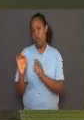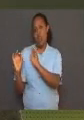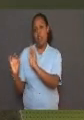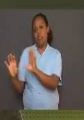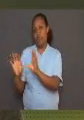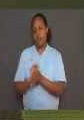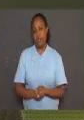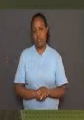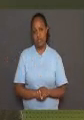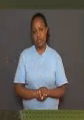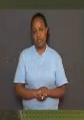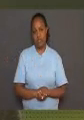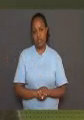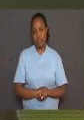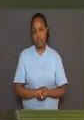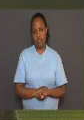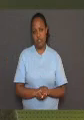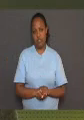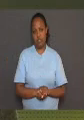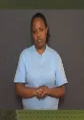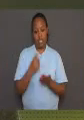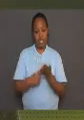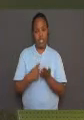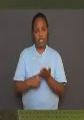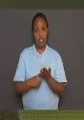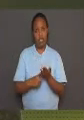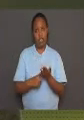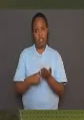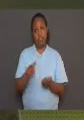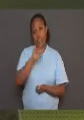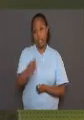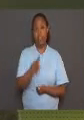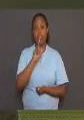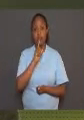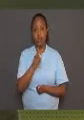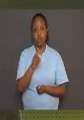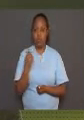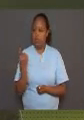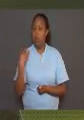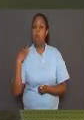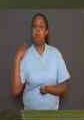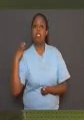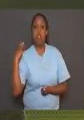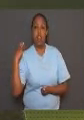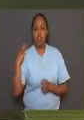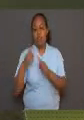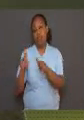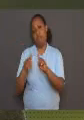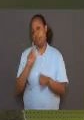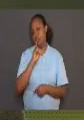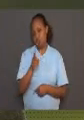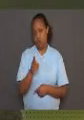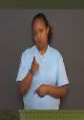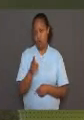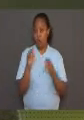not. This is a question of personal difference and not one